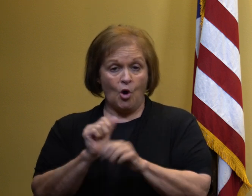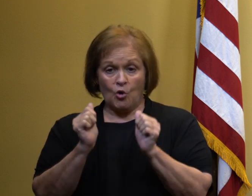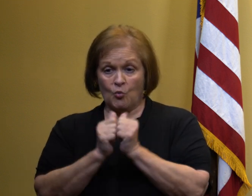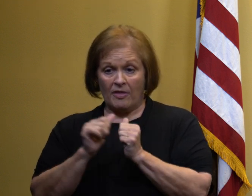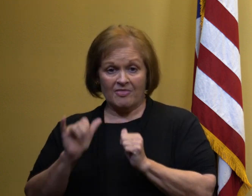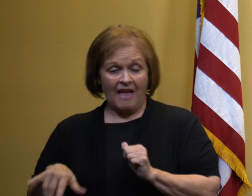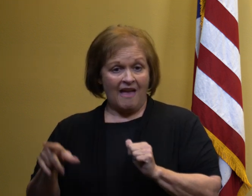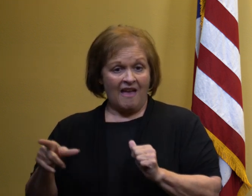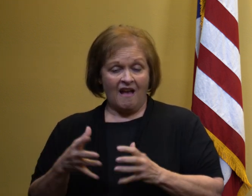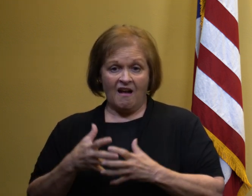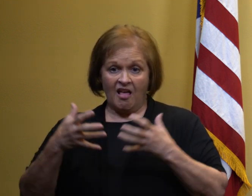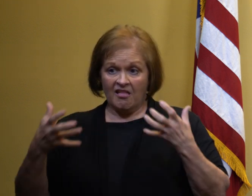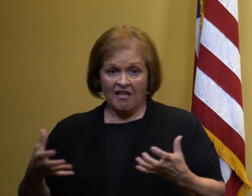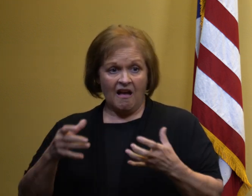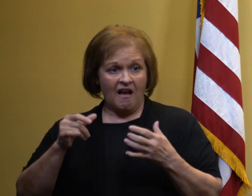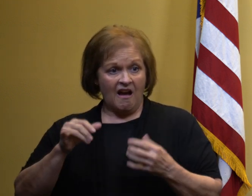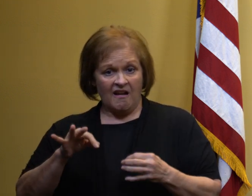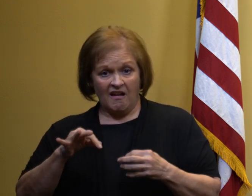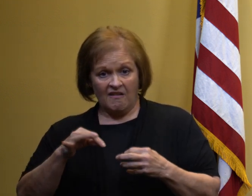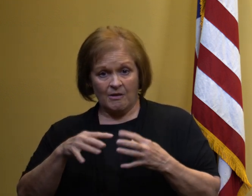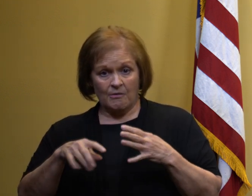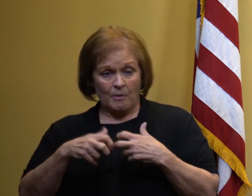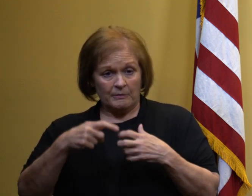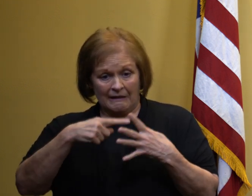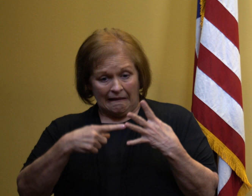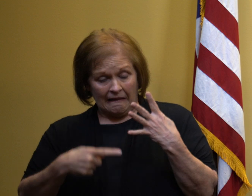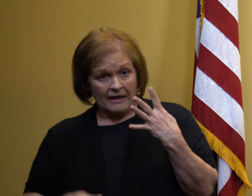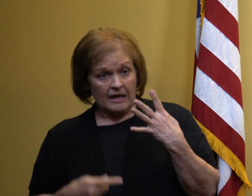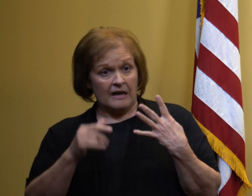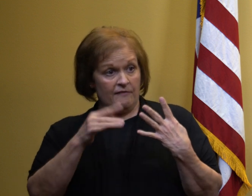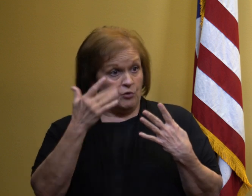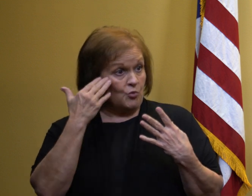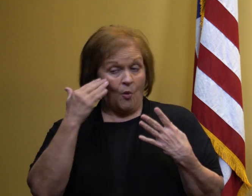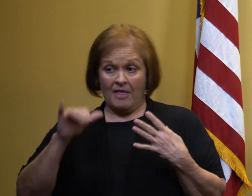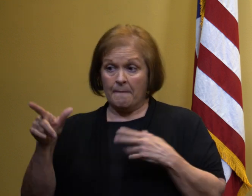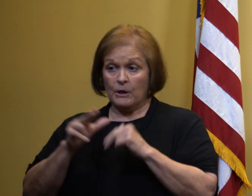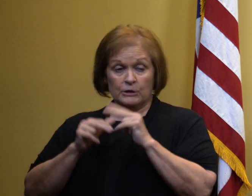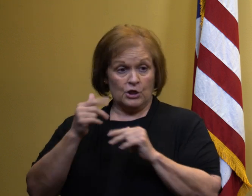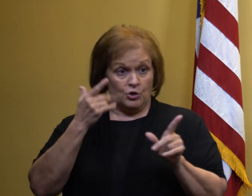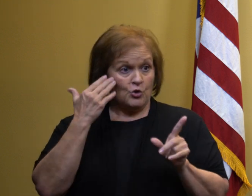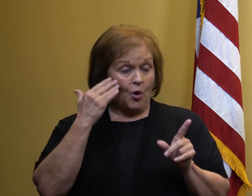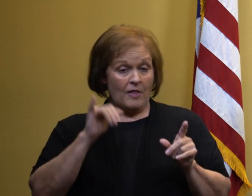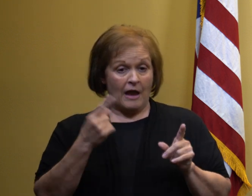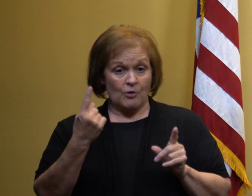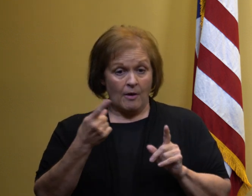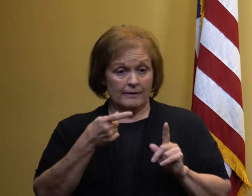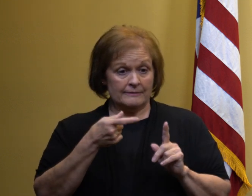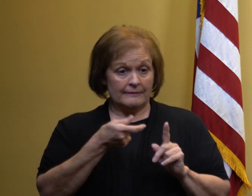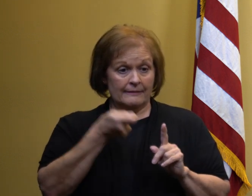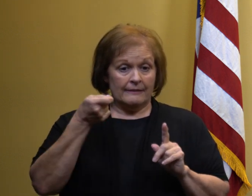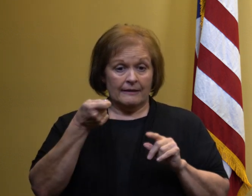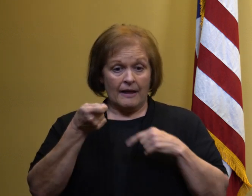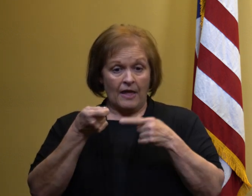challenges associated with this particular site. And if you know development, you also know that when you pull one string, the